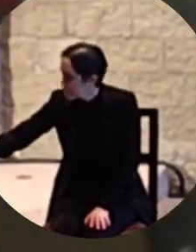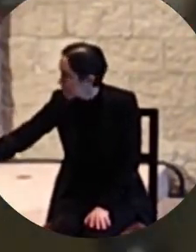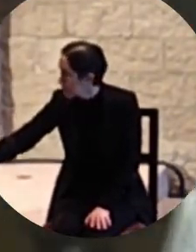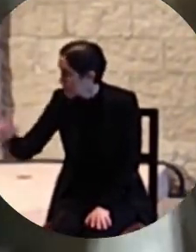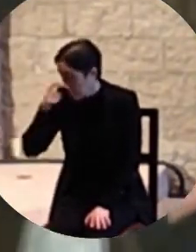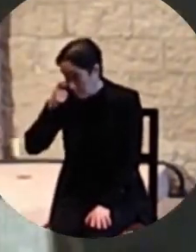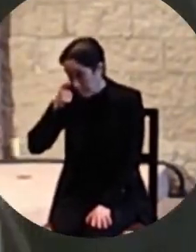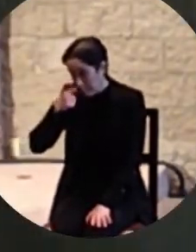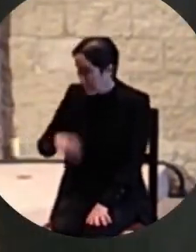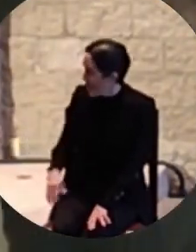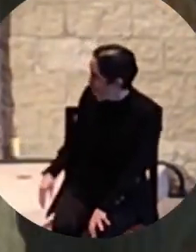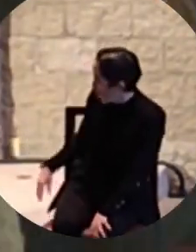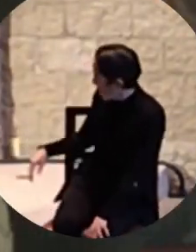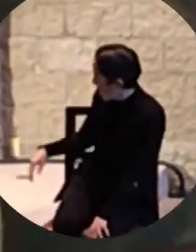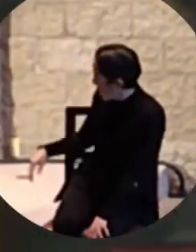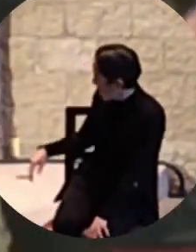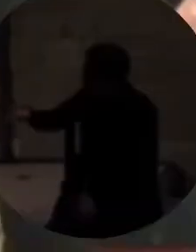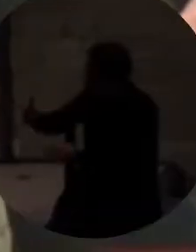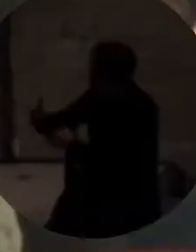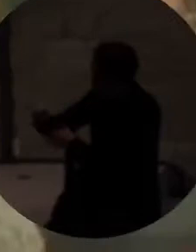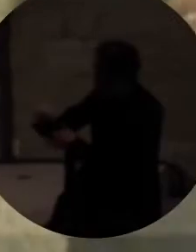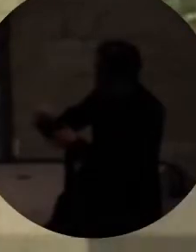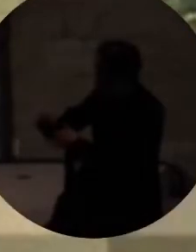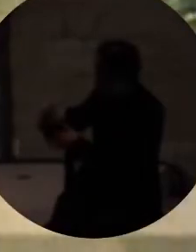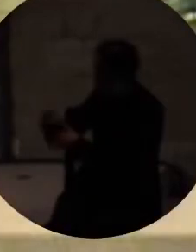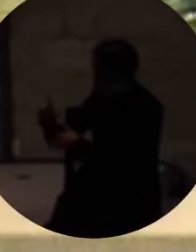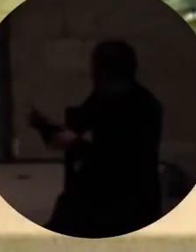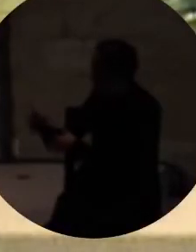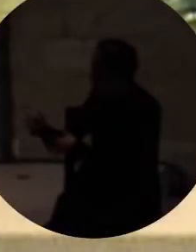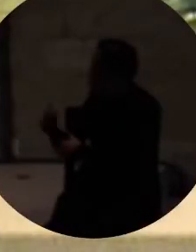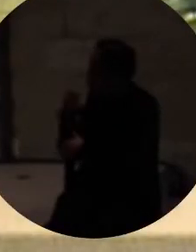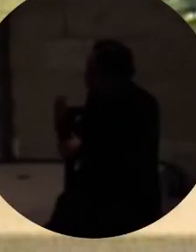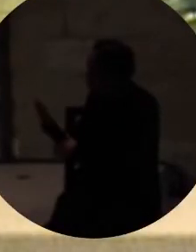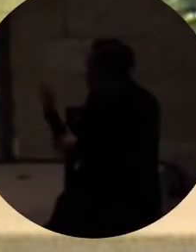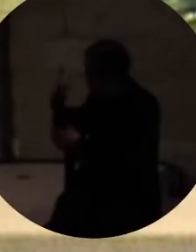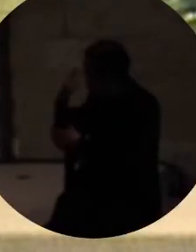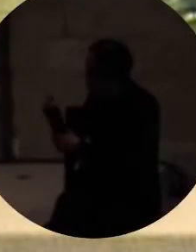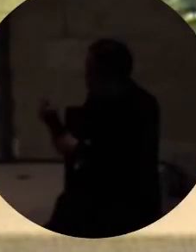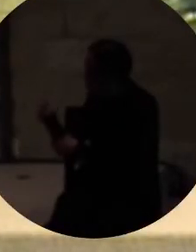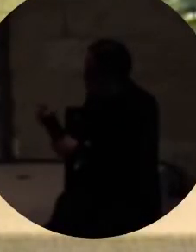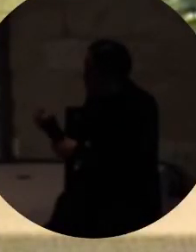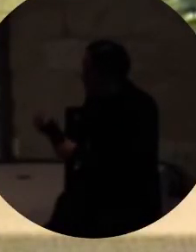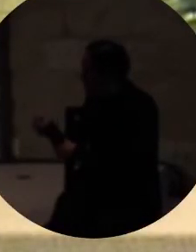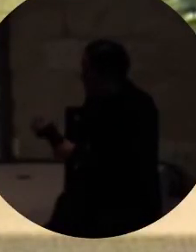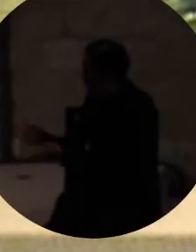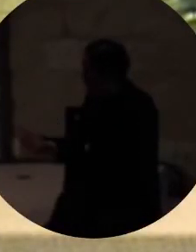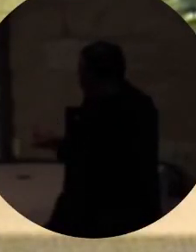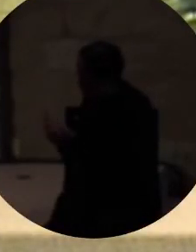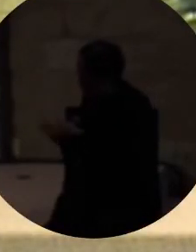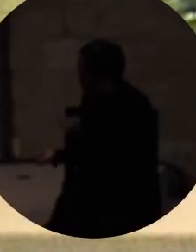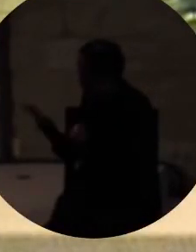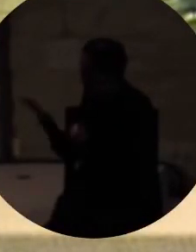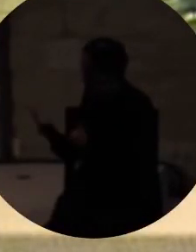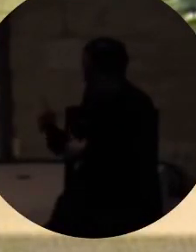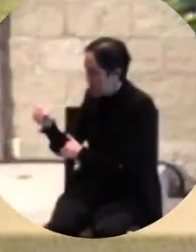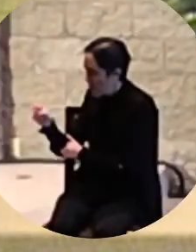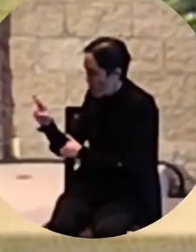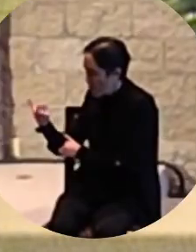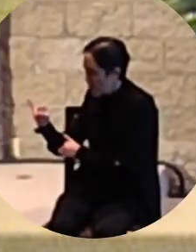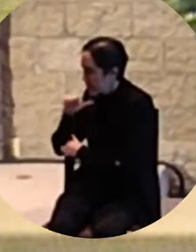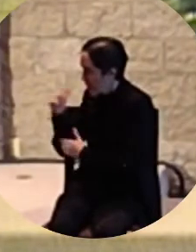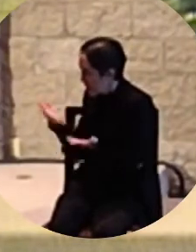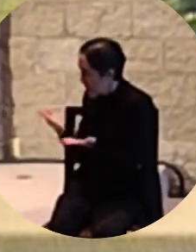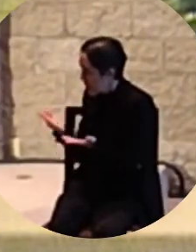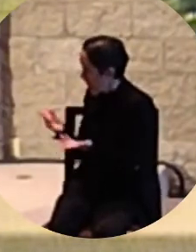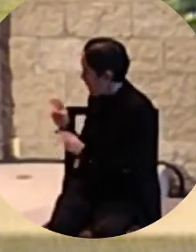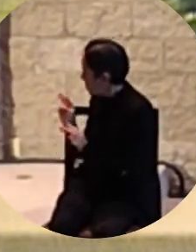You know, Rachel Holder, thanks for filling in for Lori Dockin. And I look over here, and it looks like we have a brand new band this morning. I know, lots of new